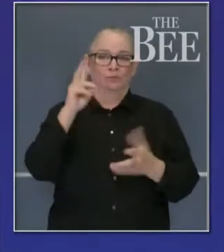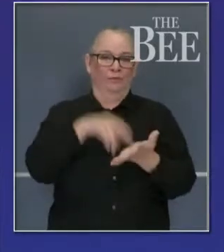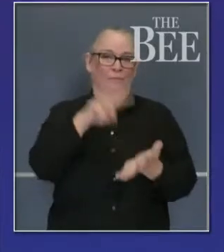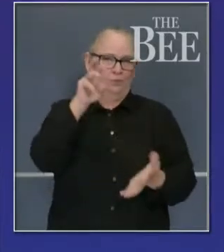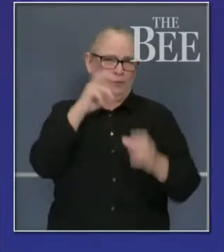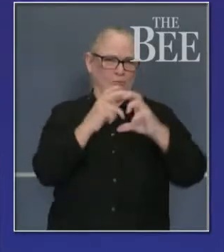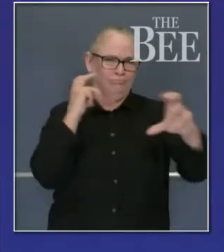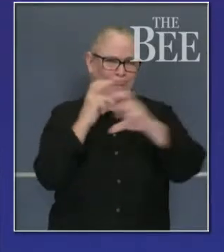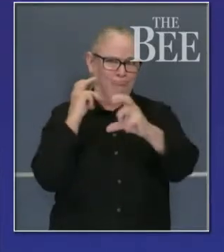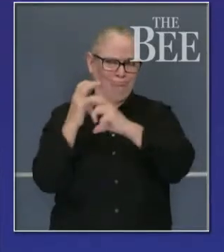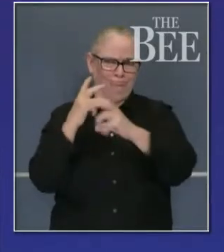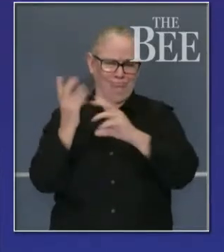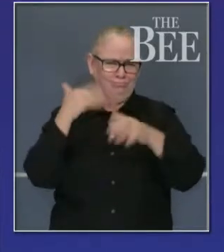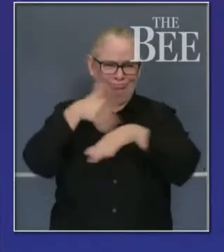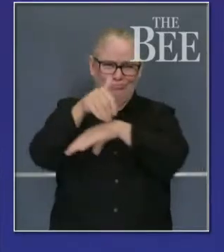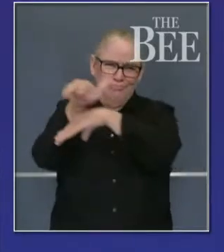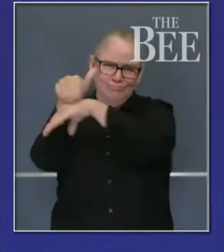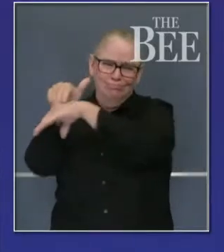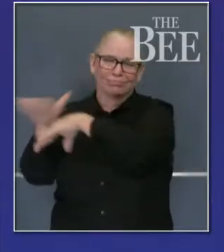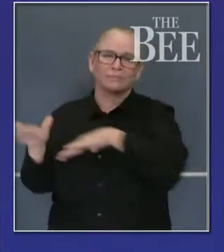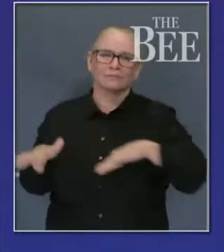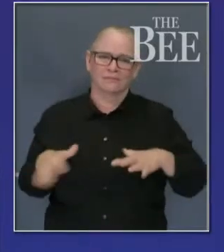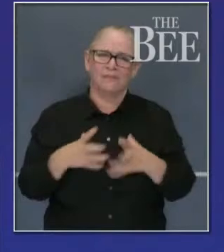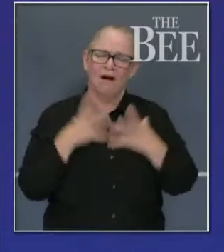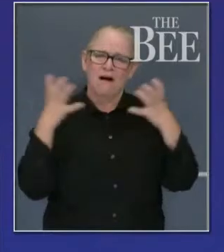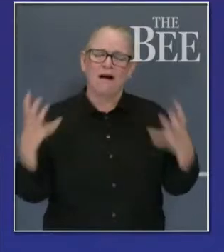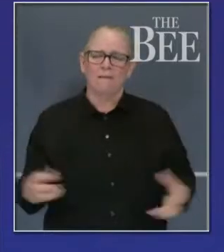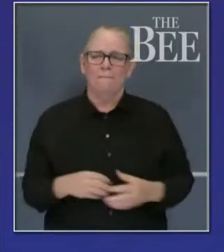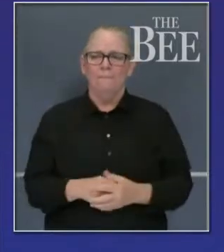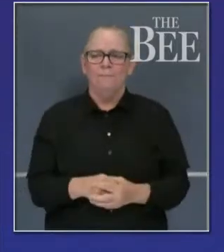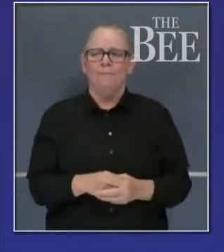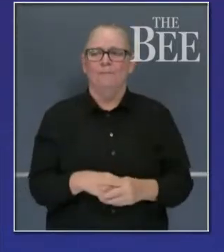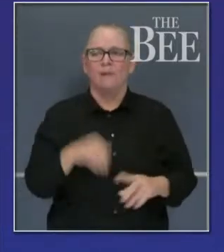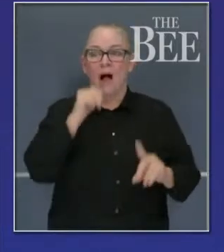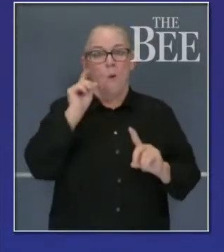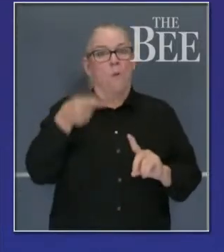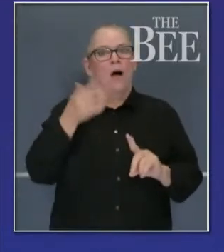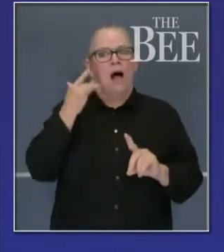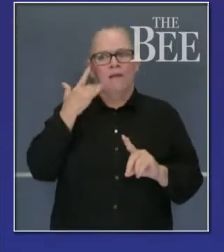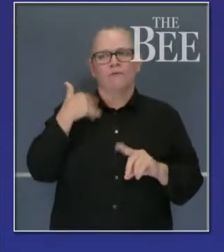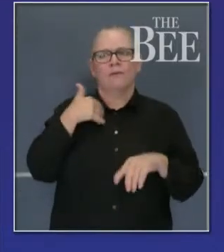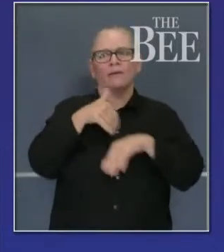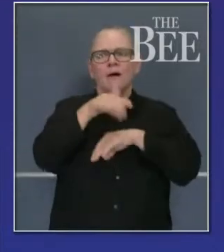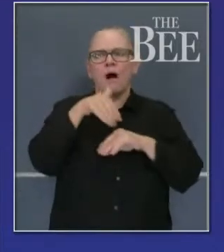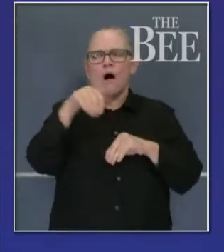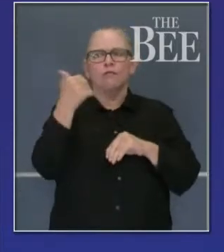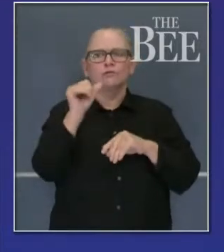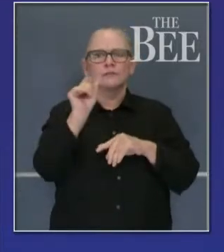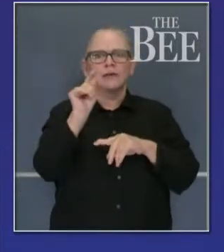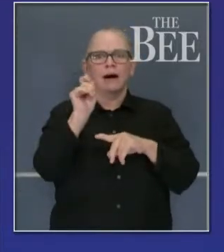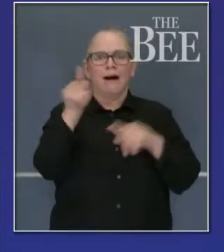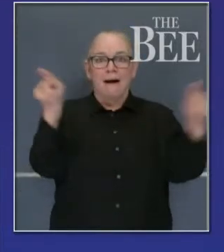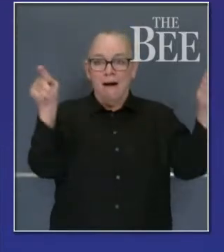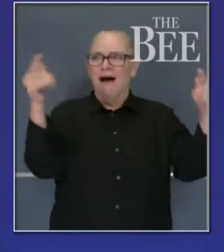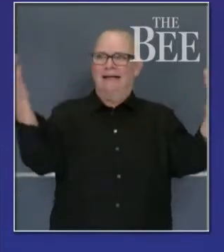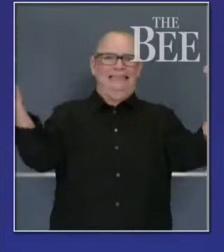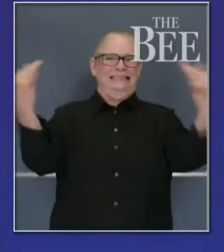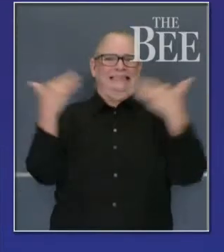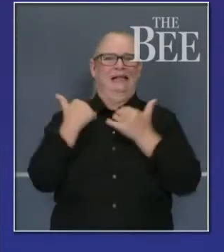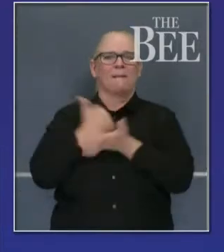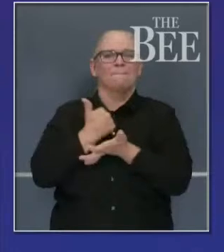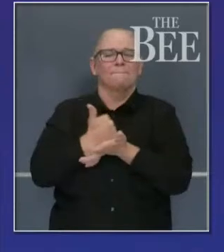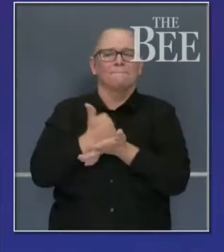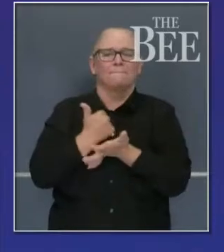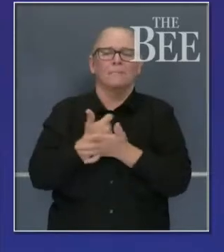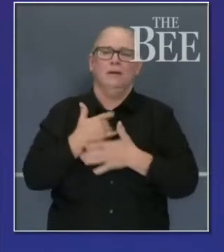2,200 engines, a mutual aid system that comes not only within the state, but 83 engines now that have come from outside of the